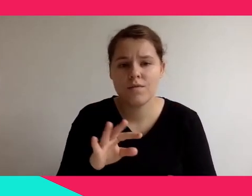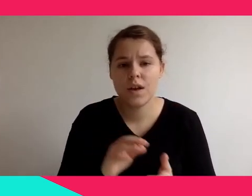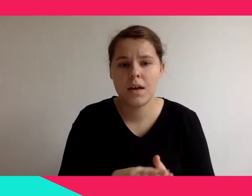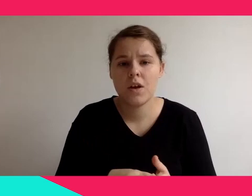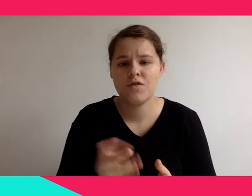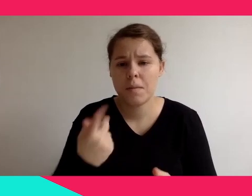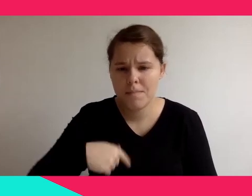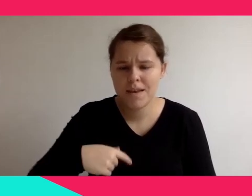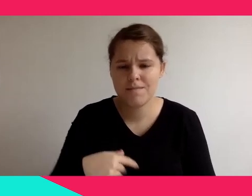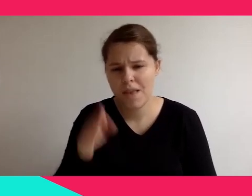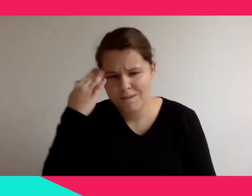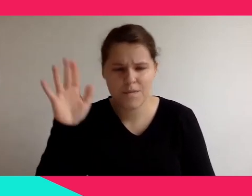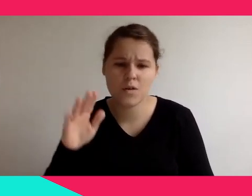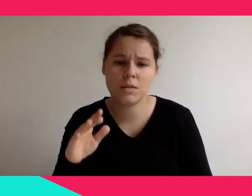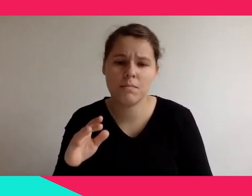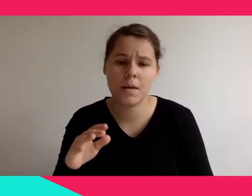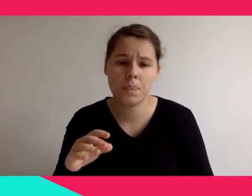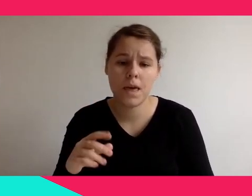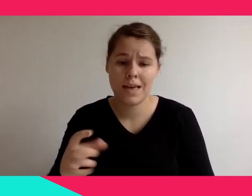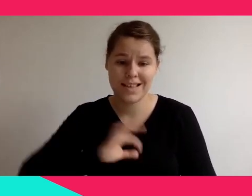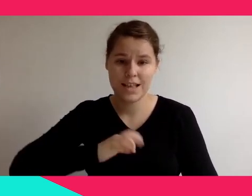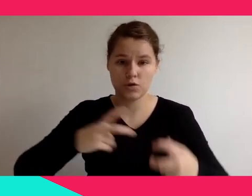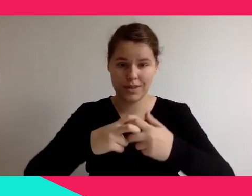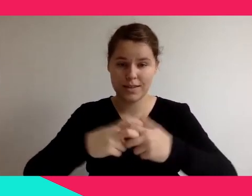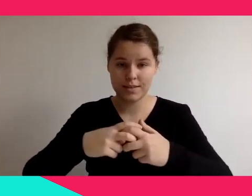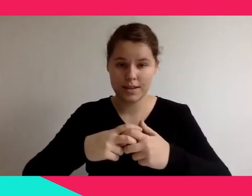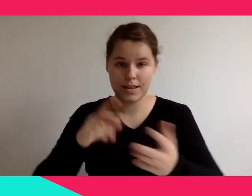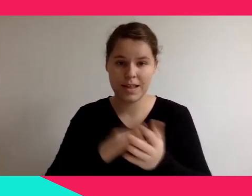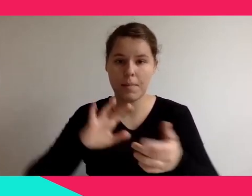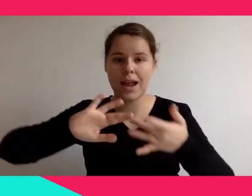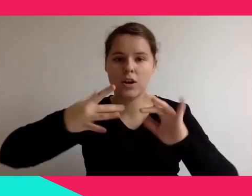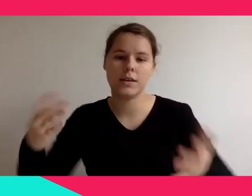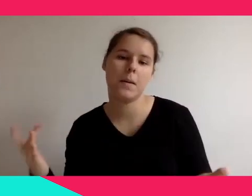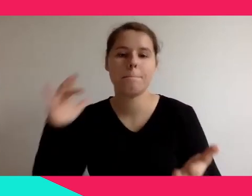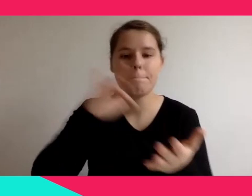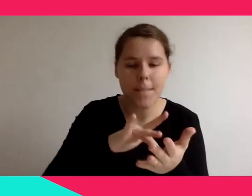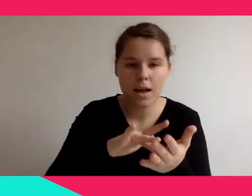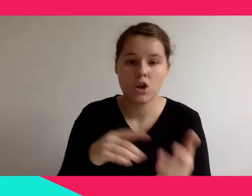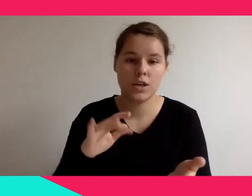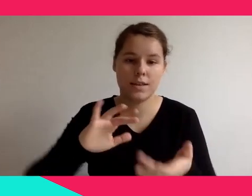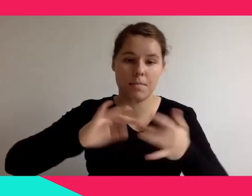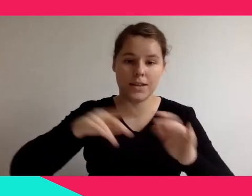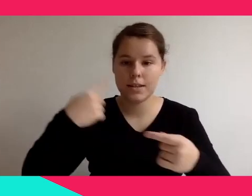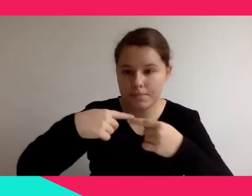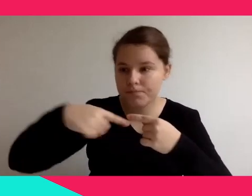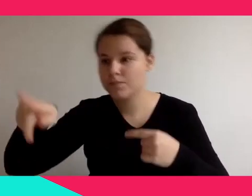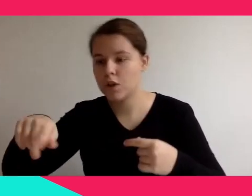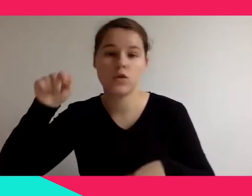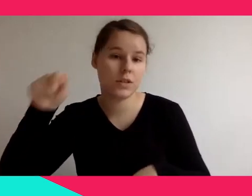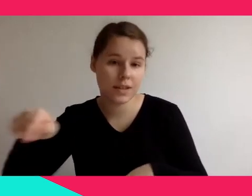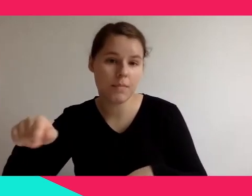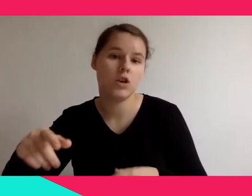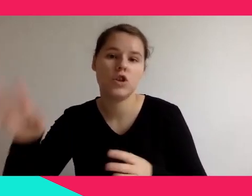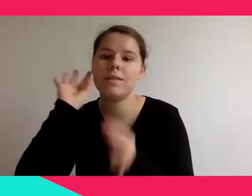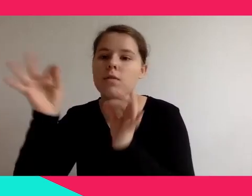use their knowledge in our collection. So we didn't just want to share stuff, we also wanted something